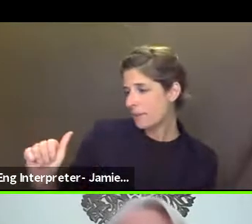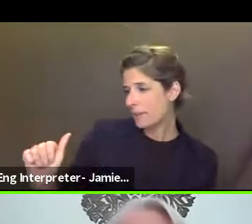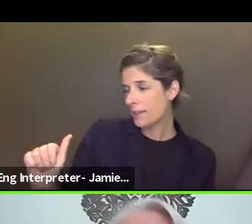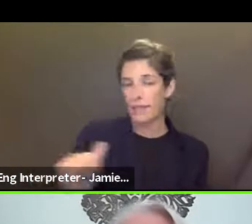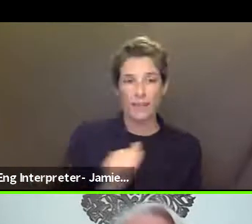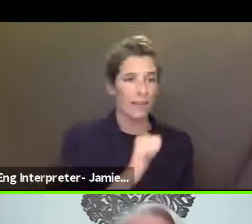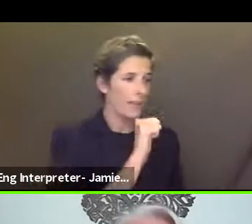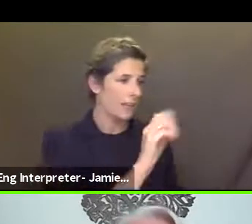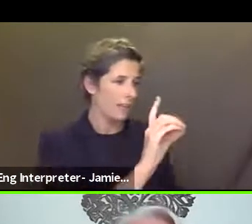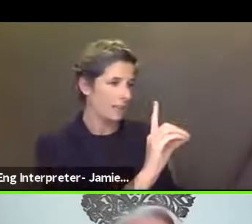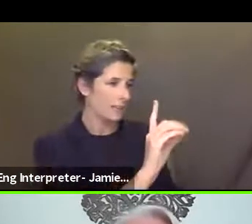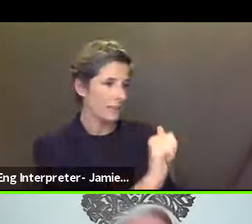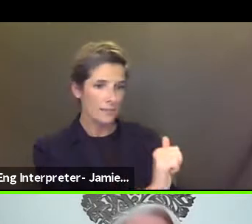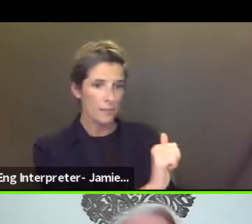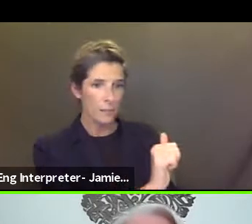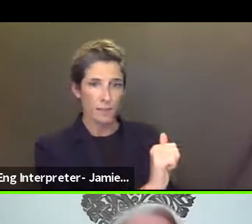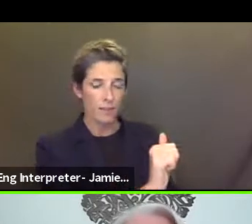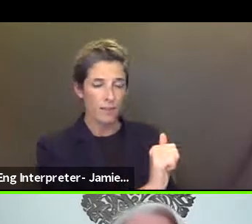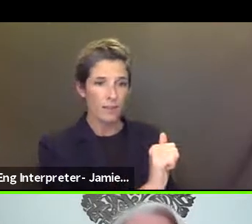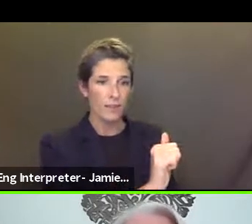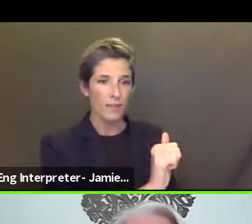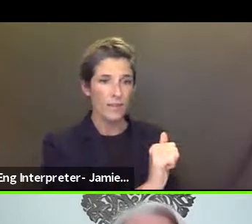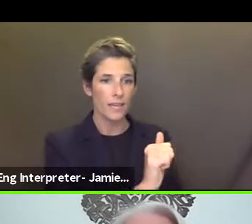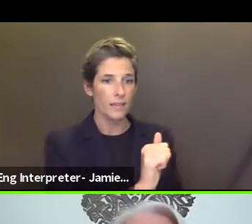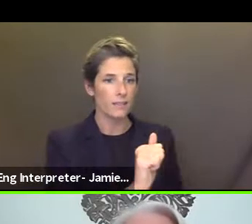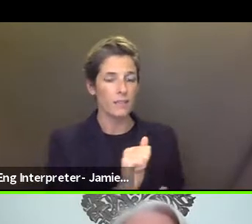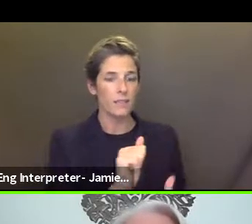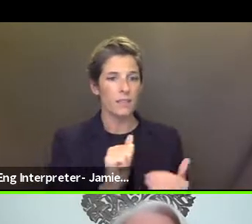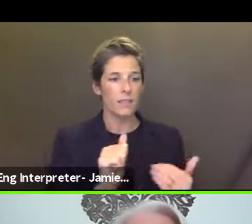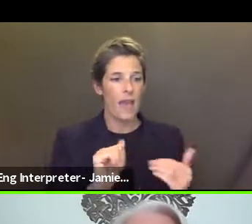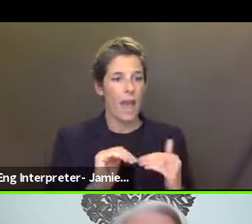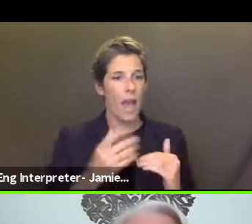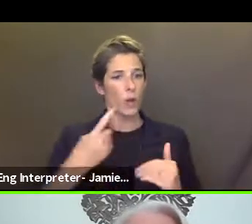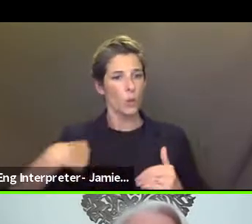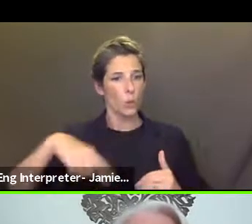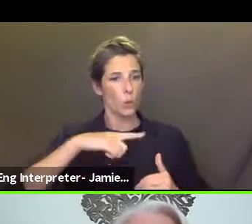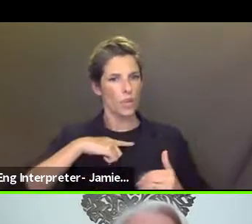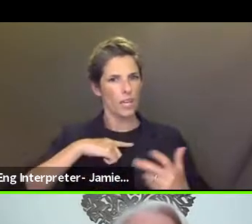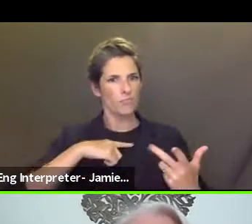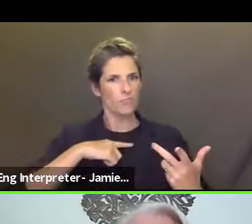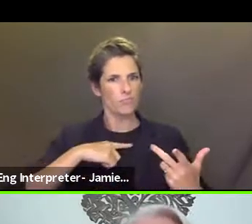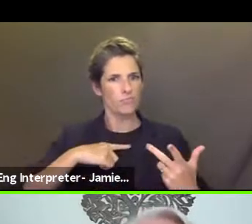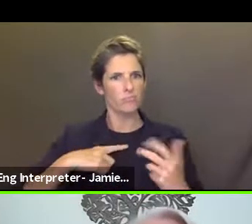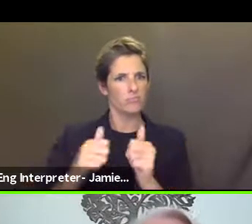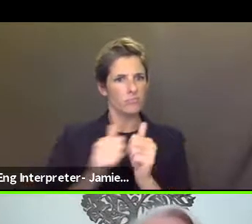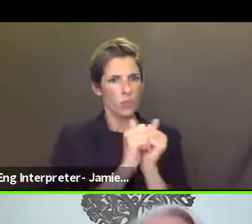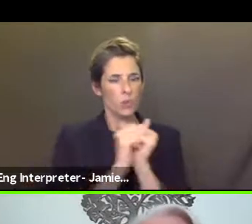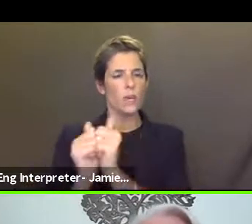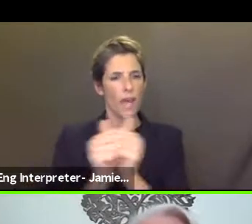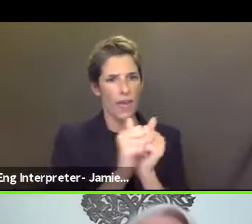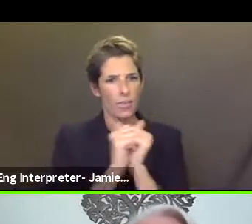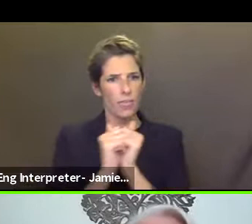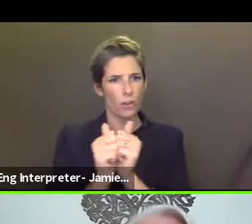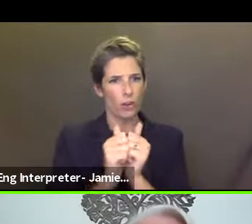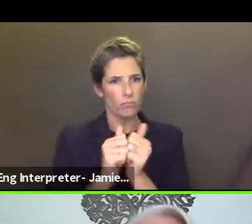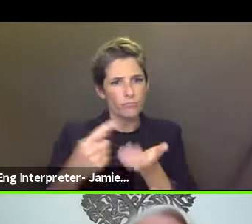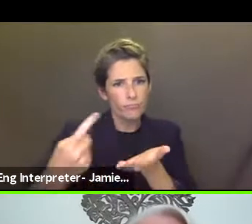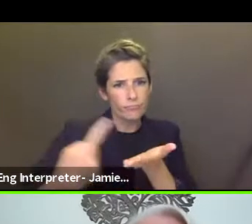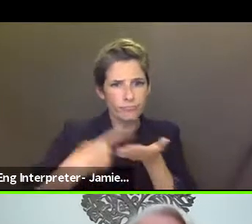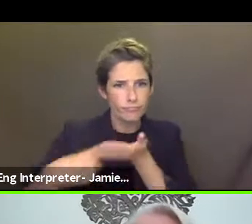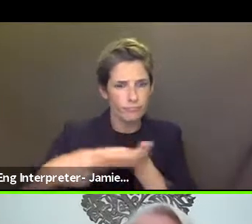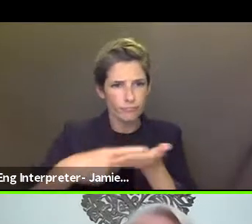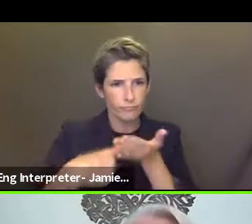not disabled. And one of the things I appreciate about the concept of the humanities is that it invokes